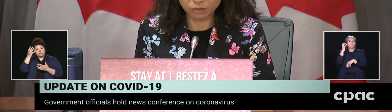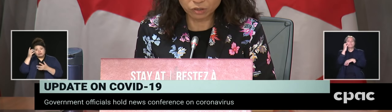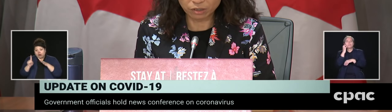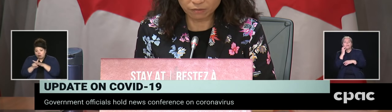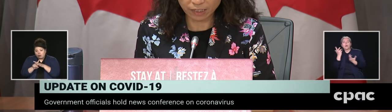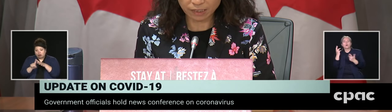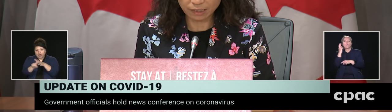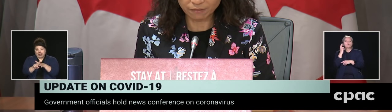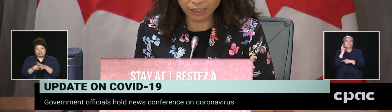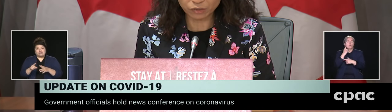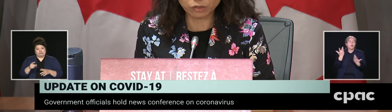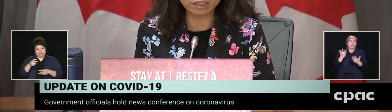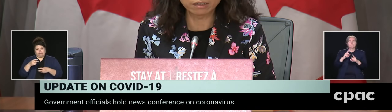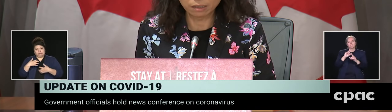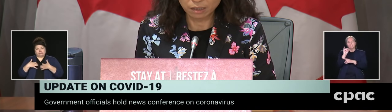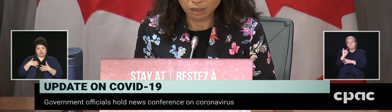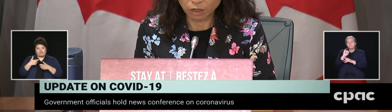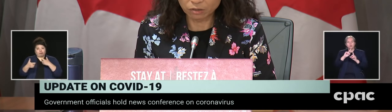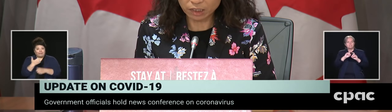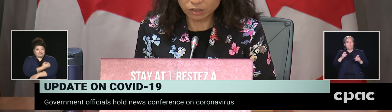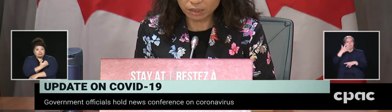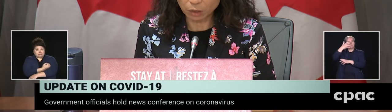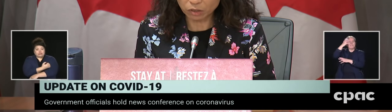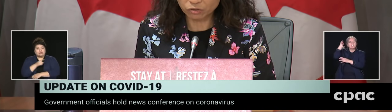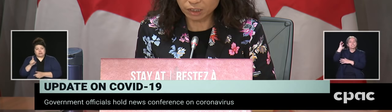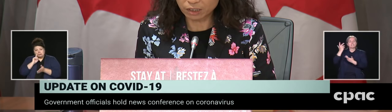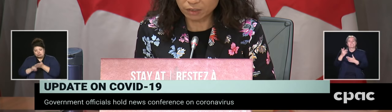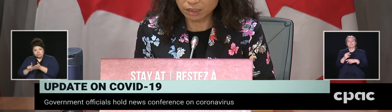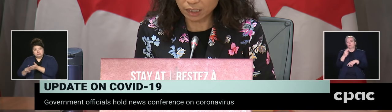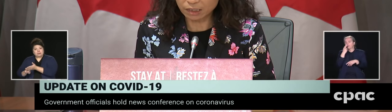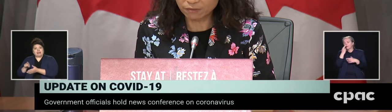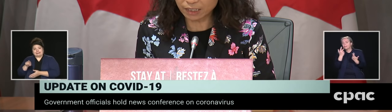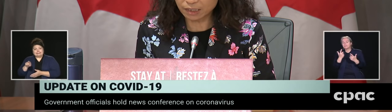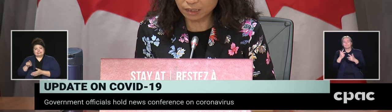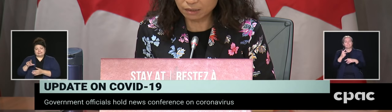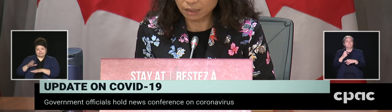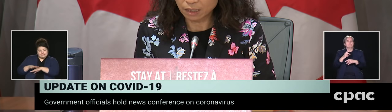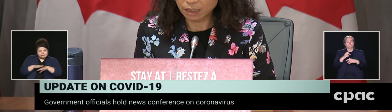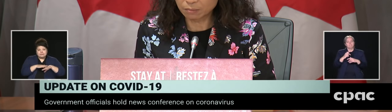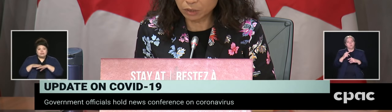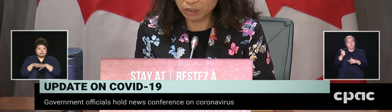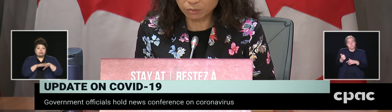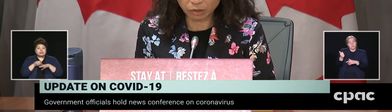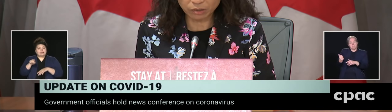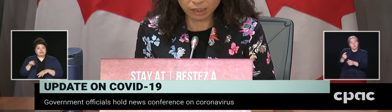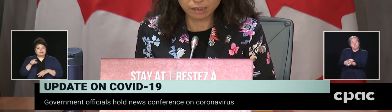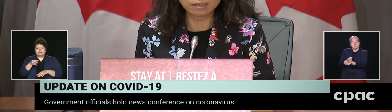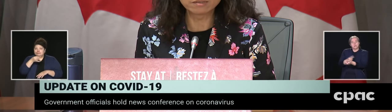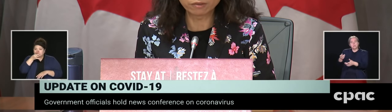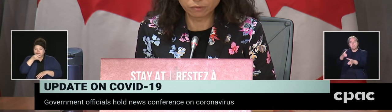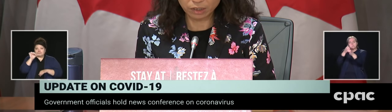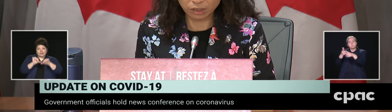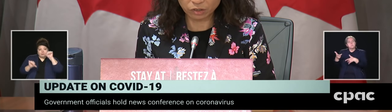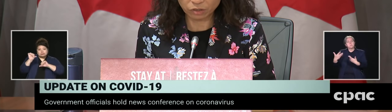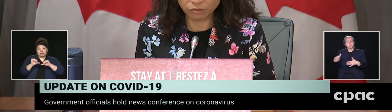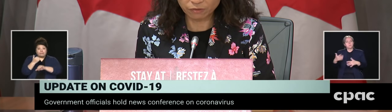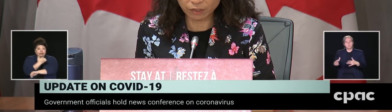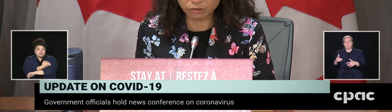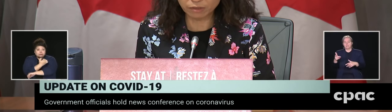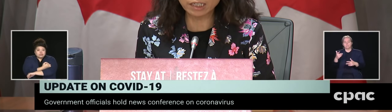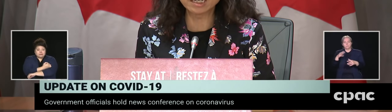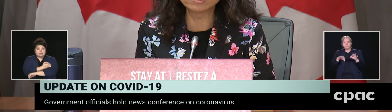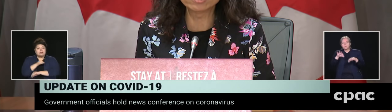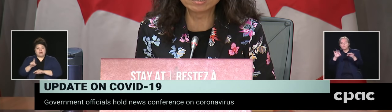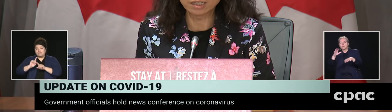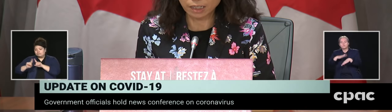also the original vaccine fast tracker, owning to his mastery of the science of vaccines and the myriad processes from research through